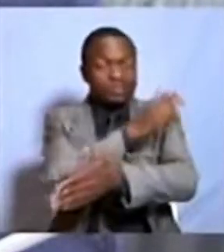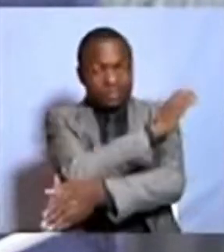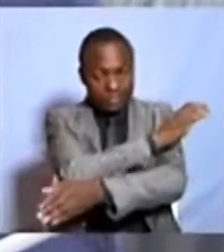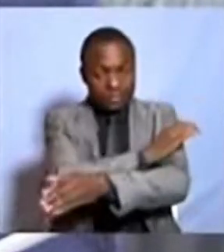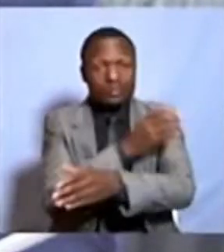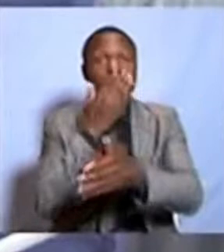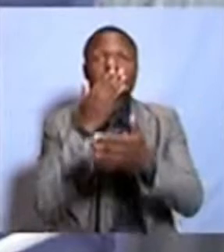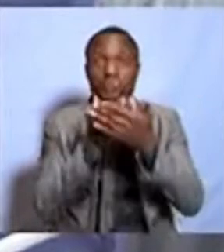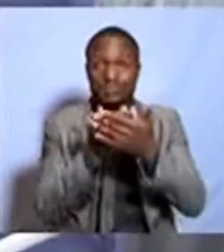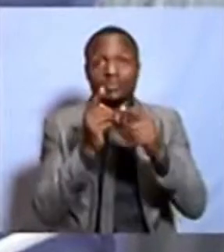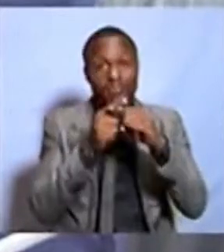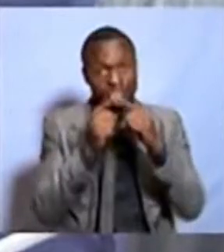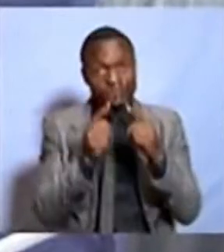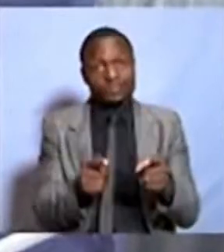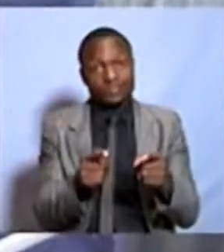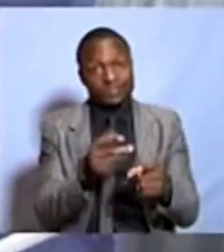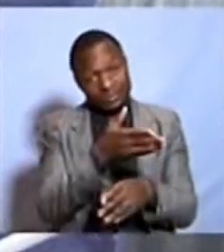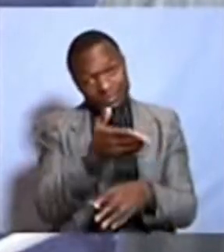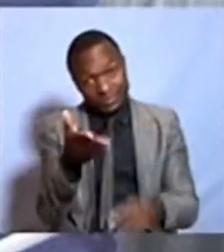did note that there